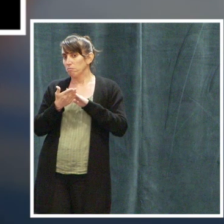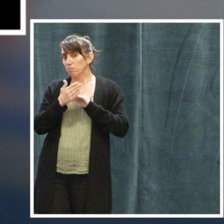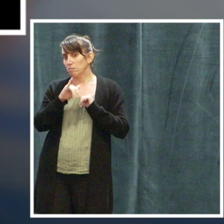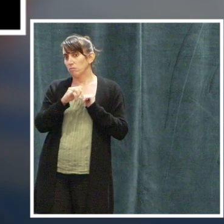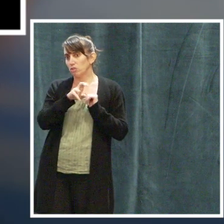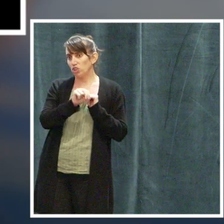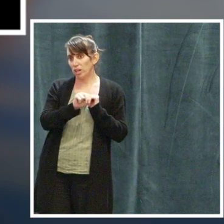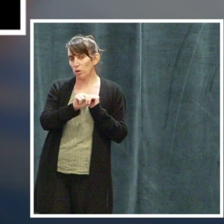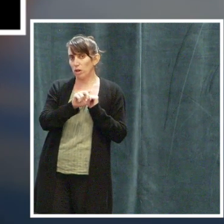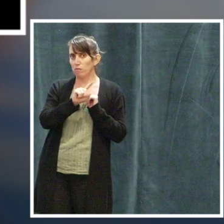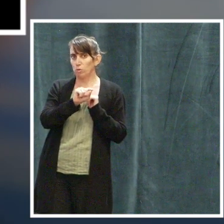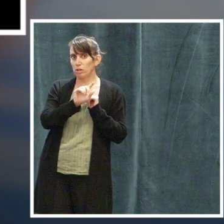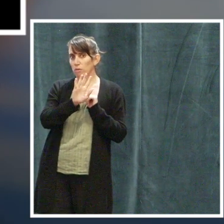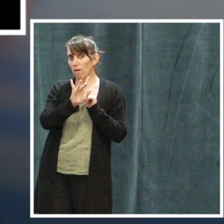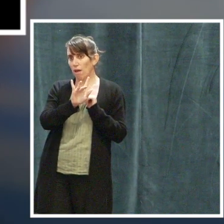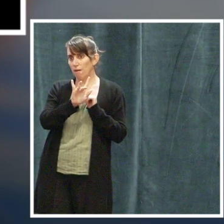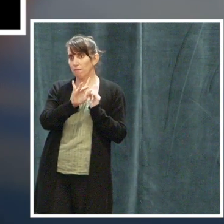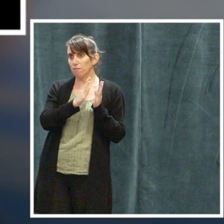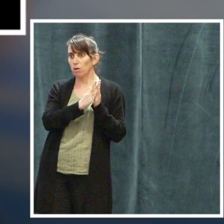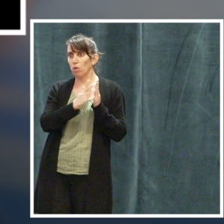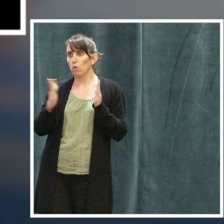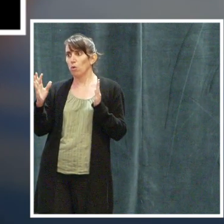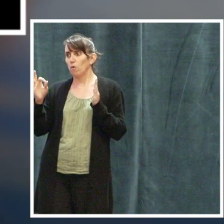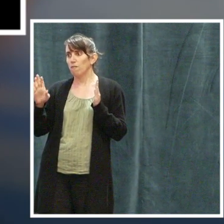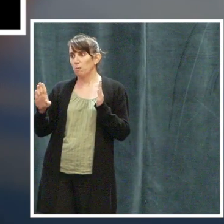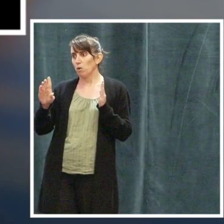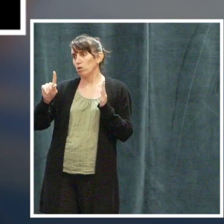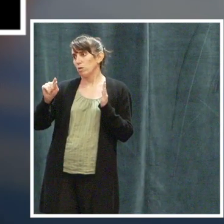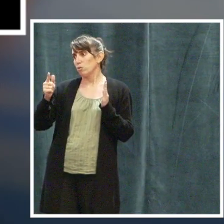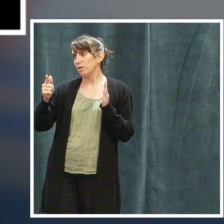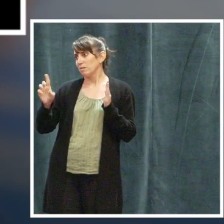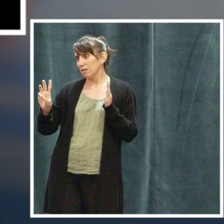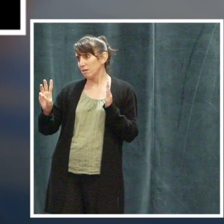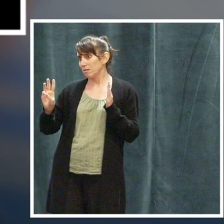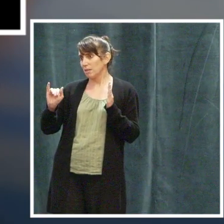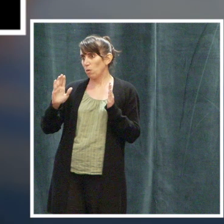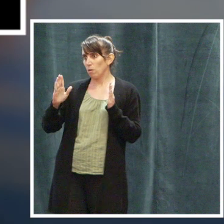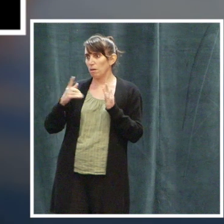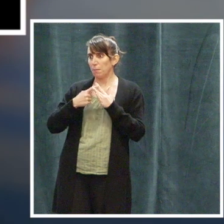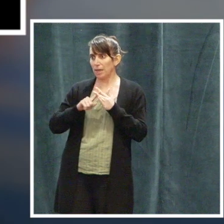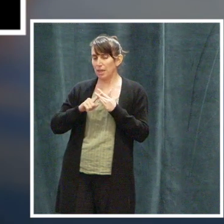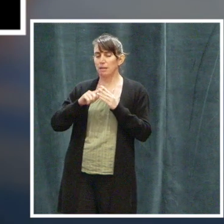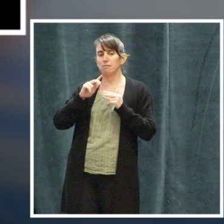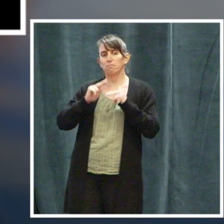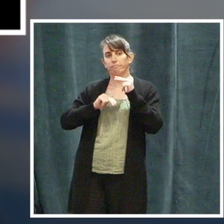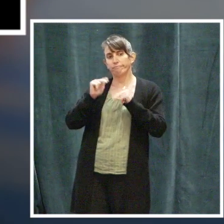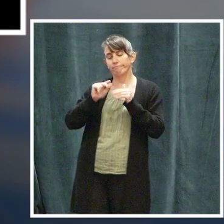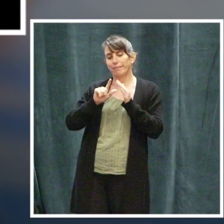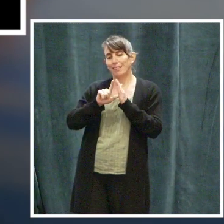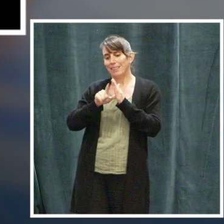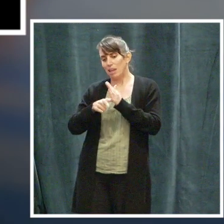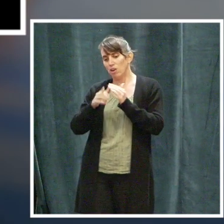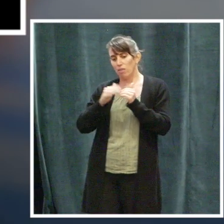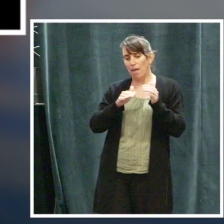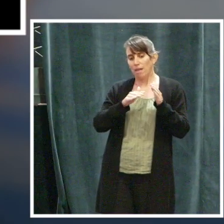January of 25 through February of 26. It will begin construction later than the rest of the project, but we